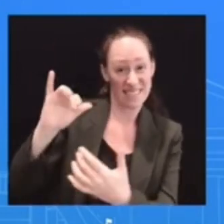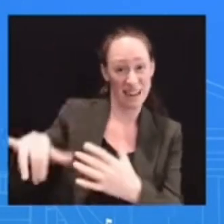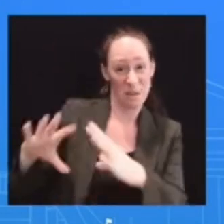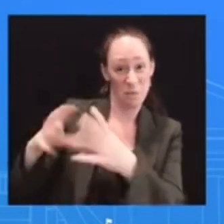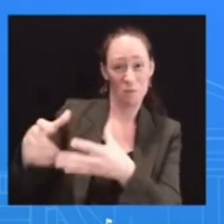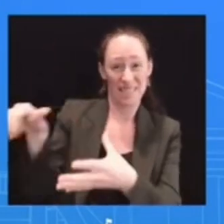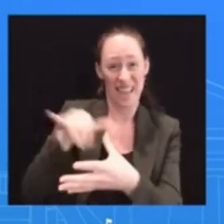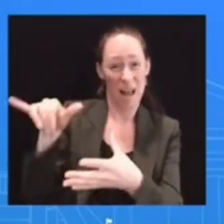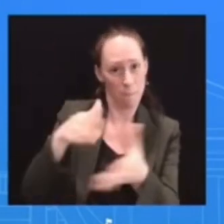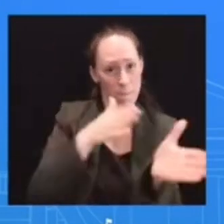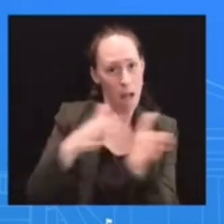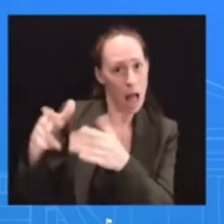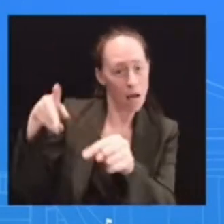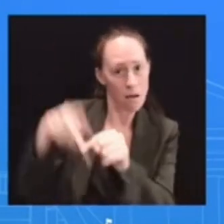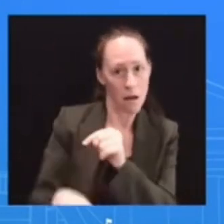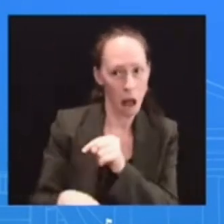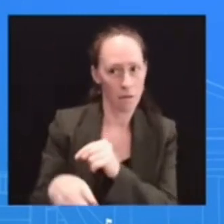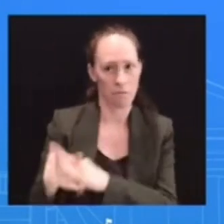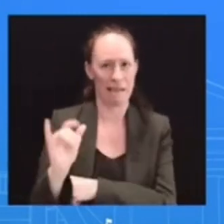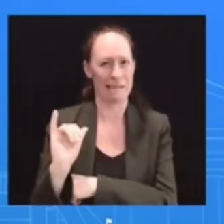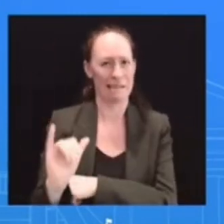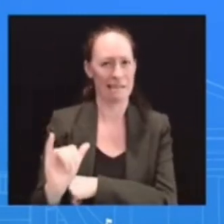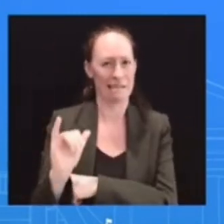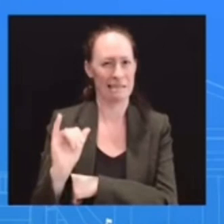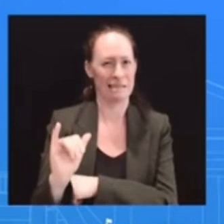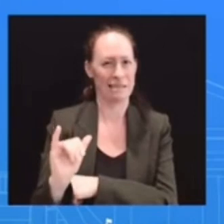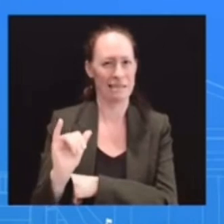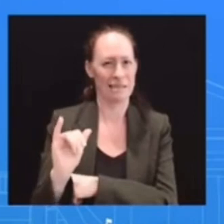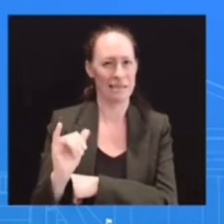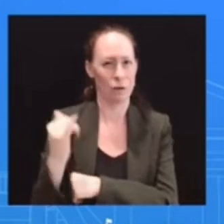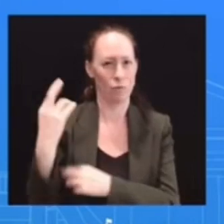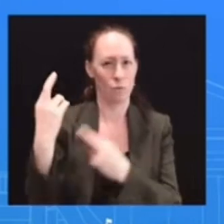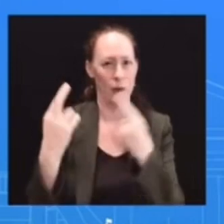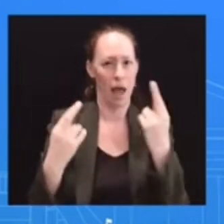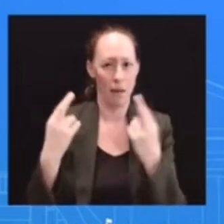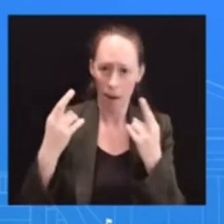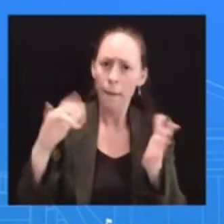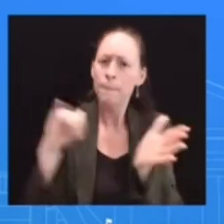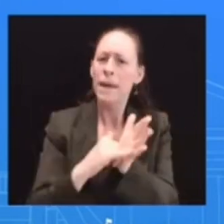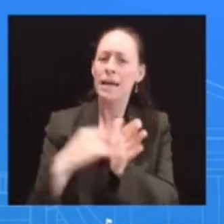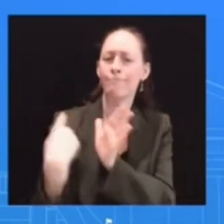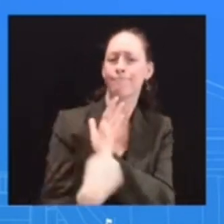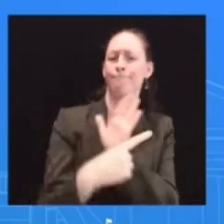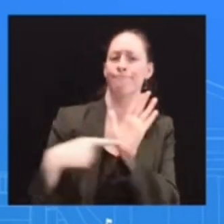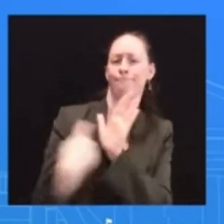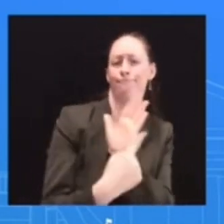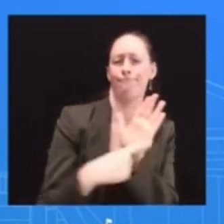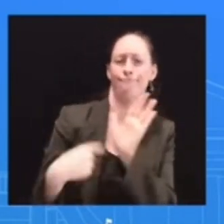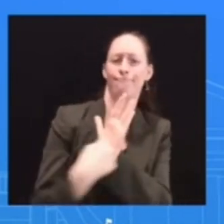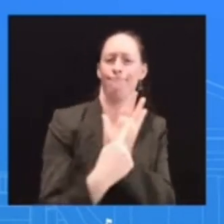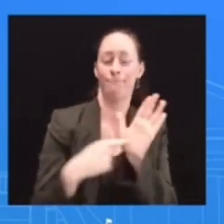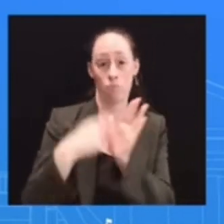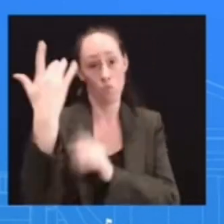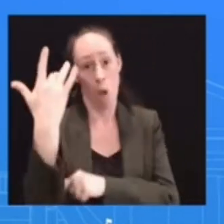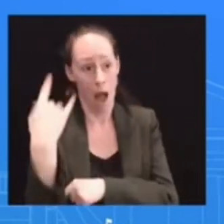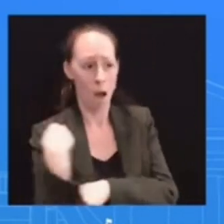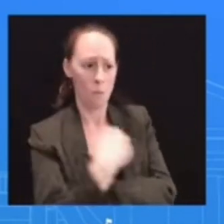to reduce rural poverty. Although we probably should have seen that coming, since